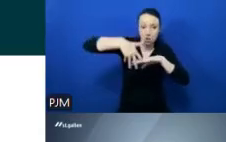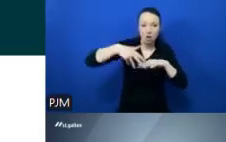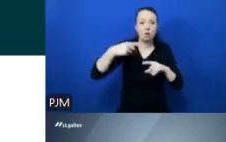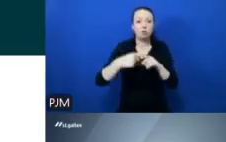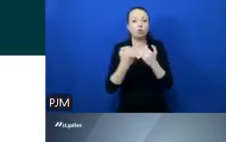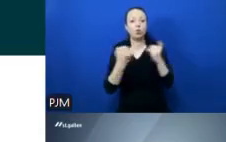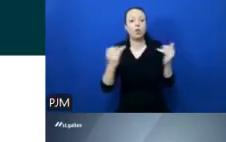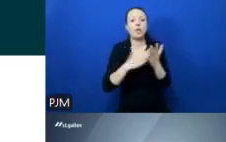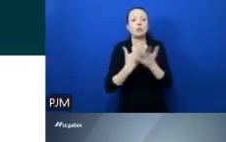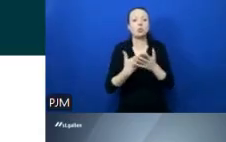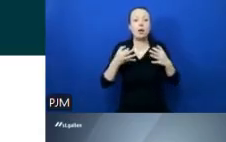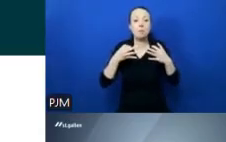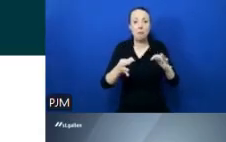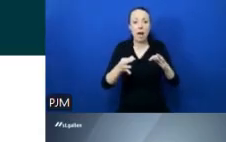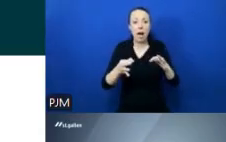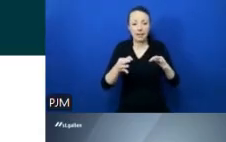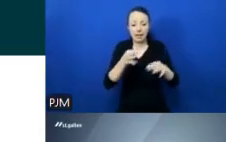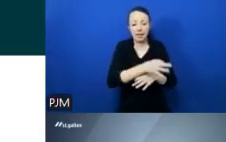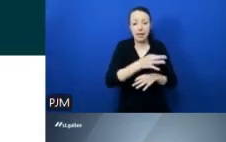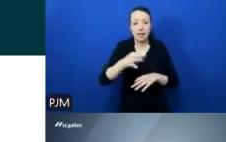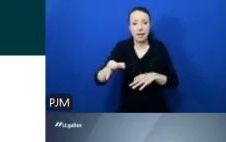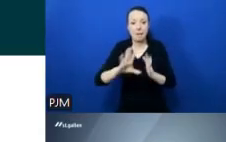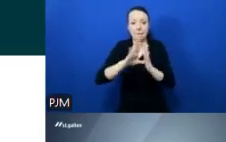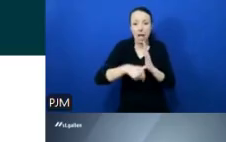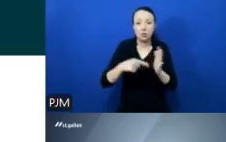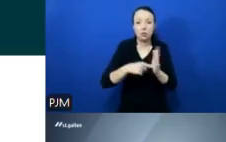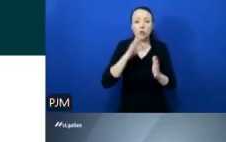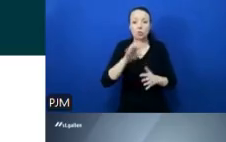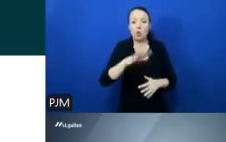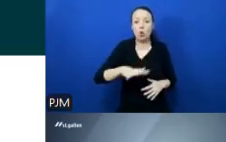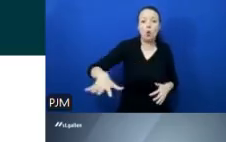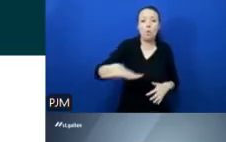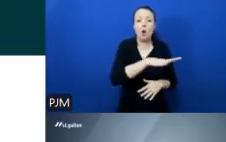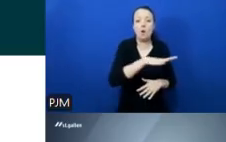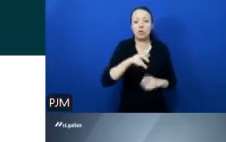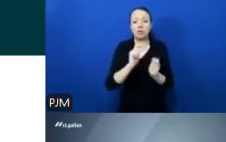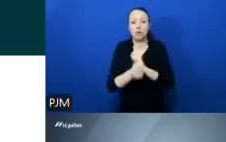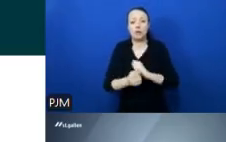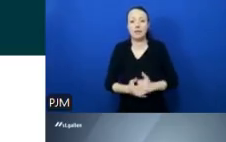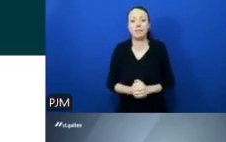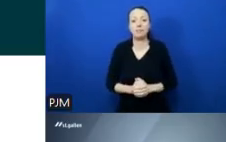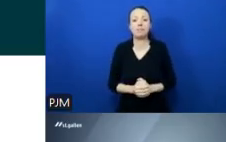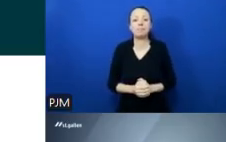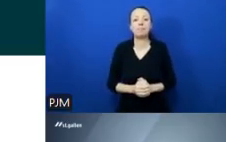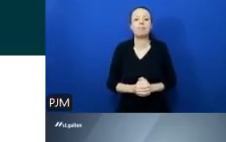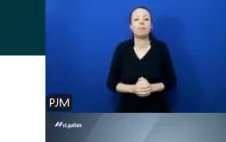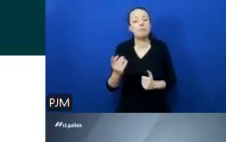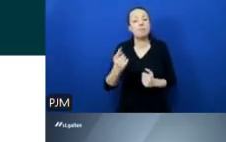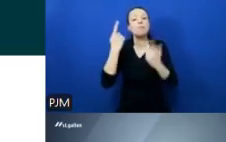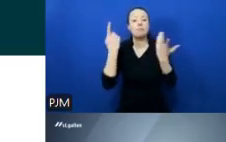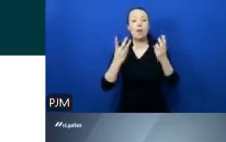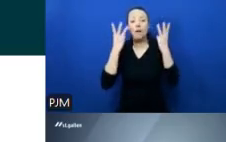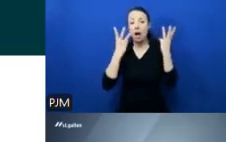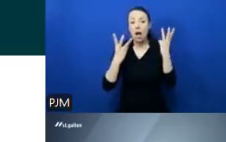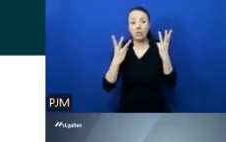ditches, for example, also creating car parks without sealed surface. And another important